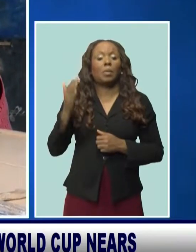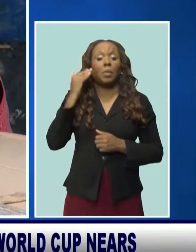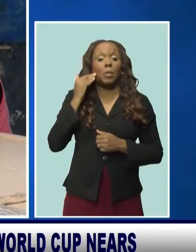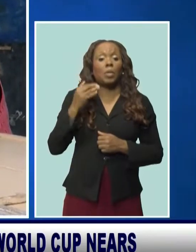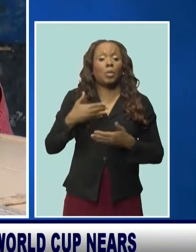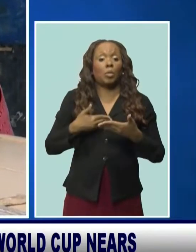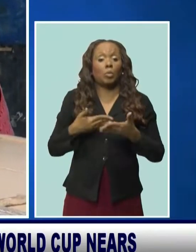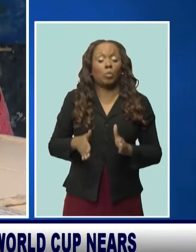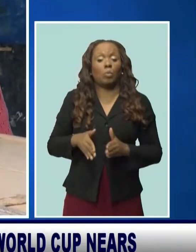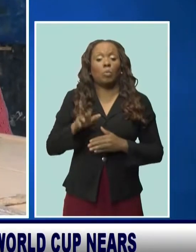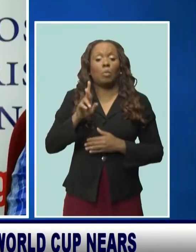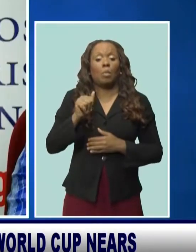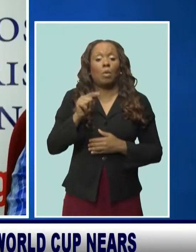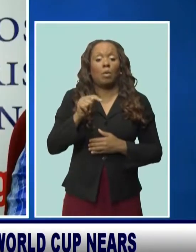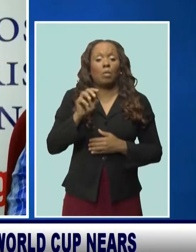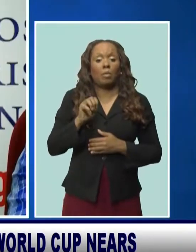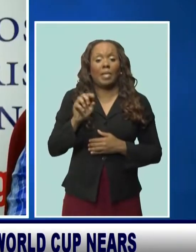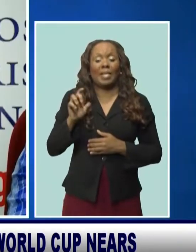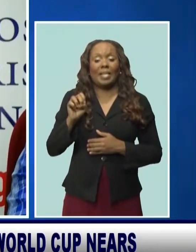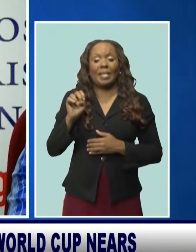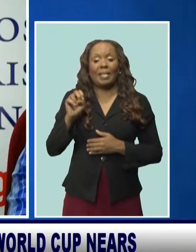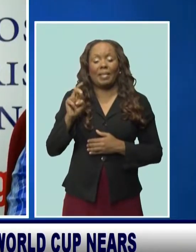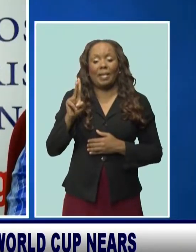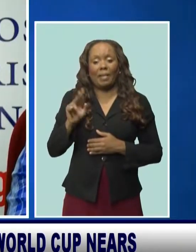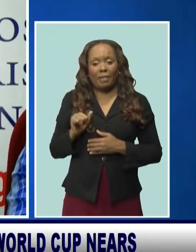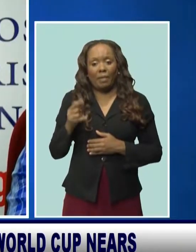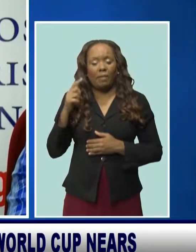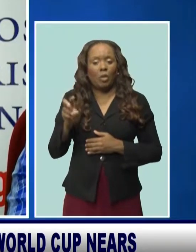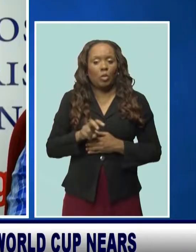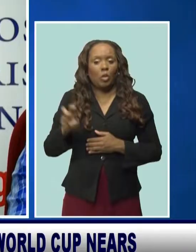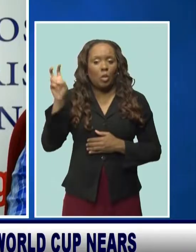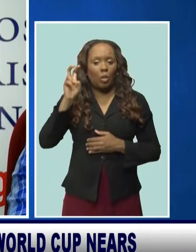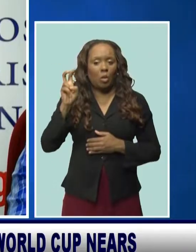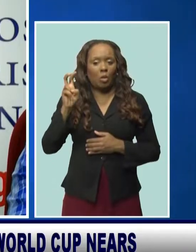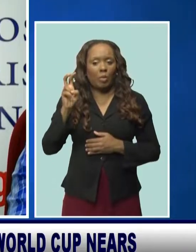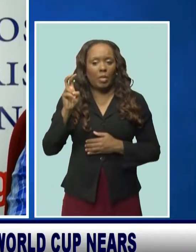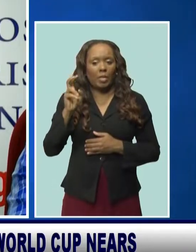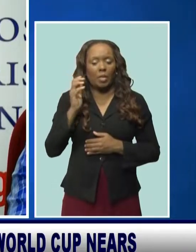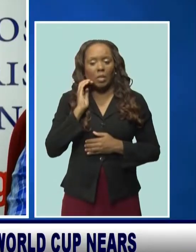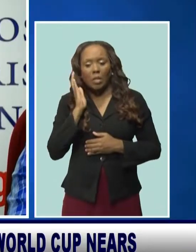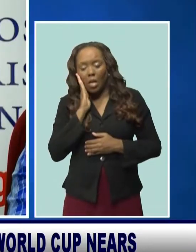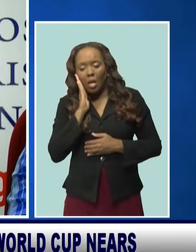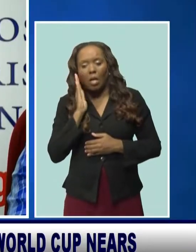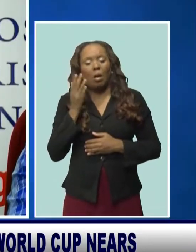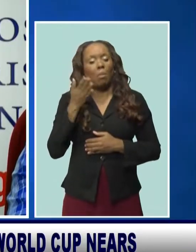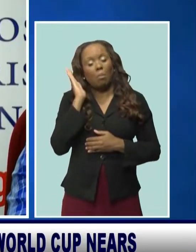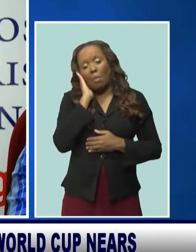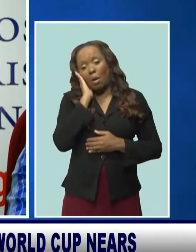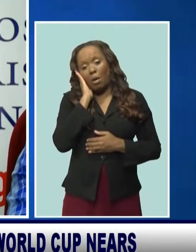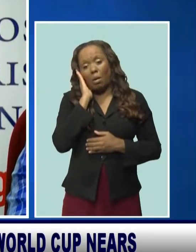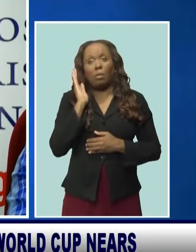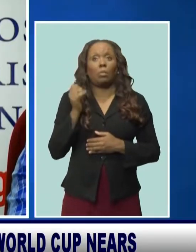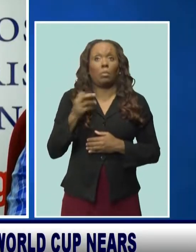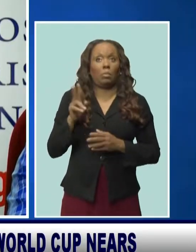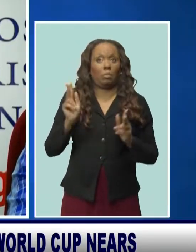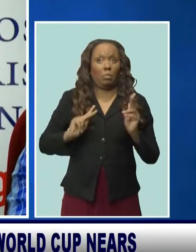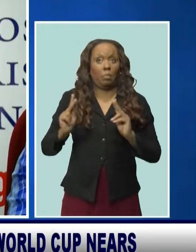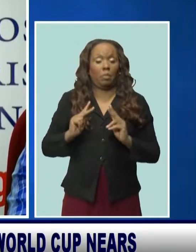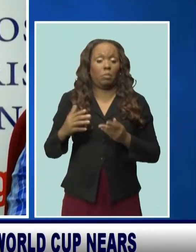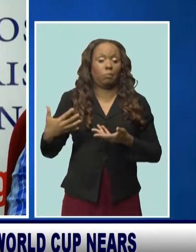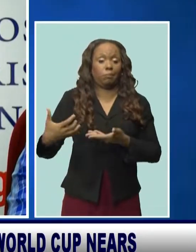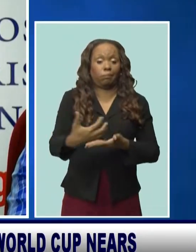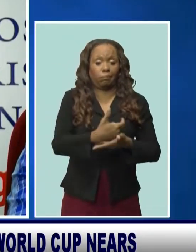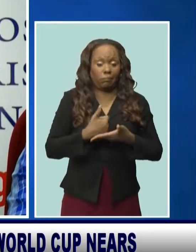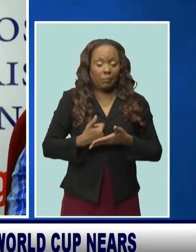accommodation and the shared economy levy to be charged on tourist accommodation owned or operated by persons who earn income from the tourism